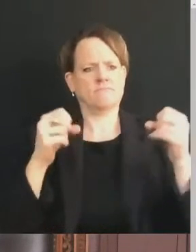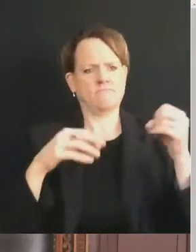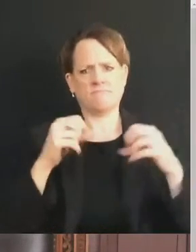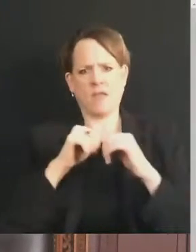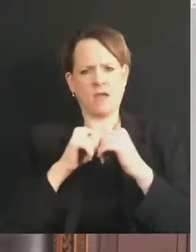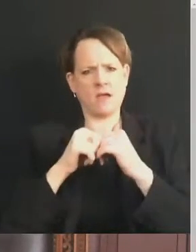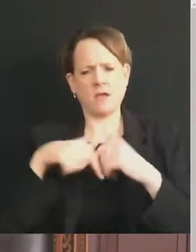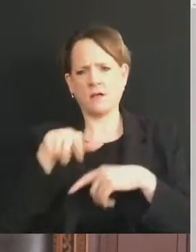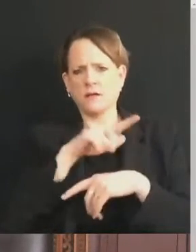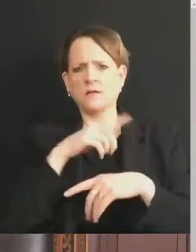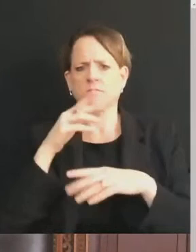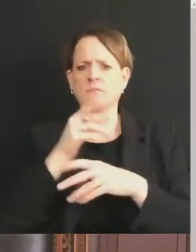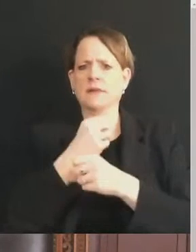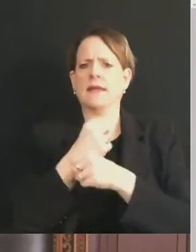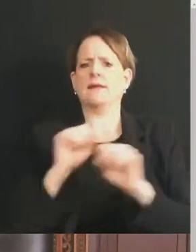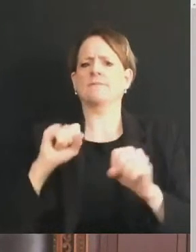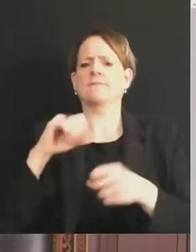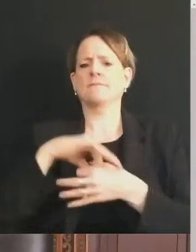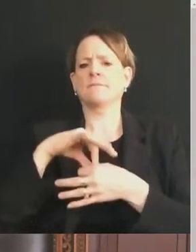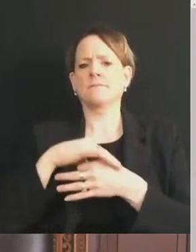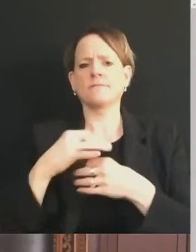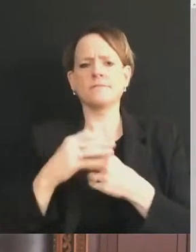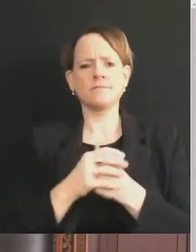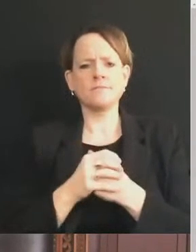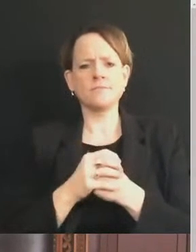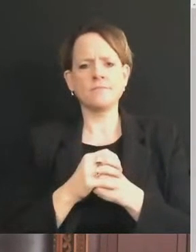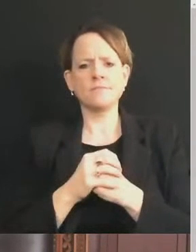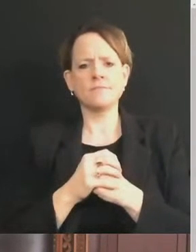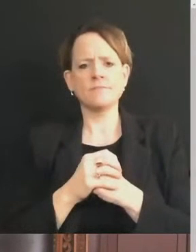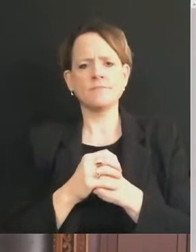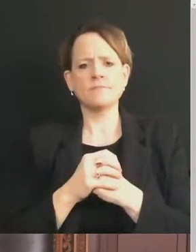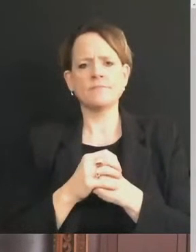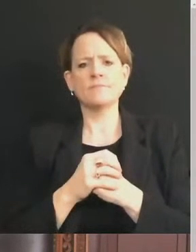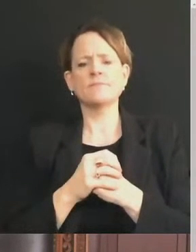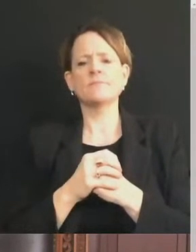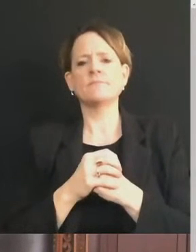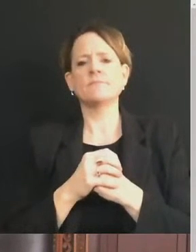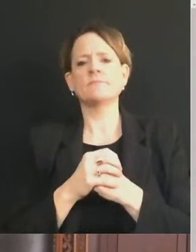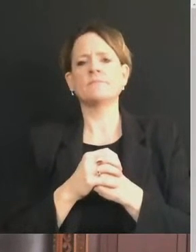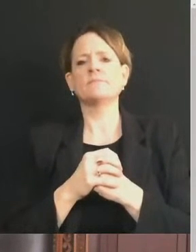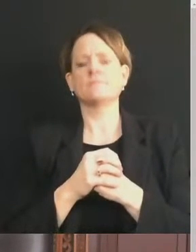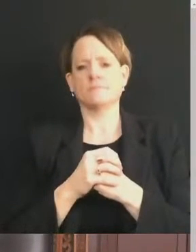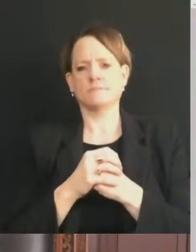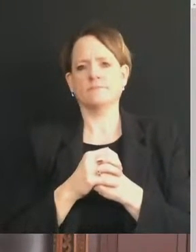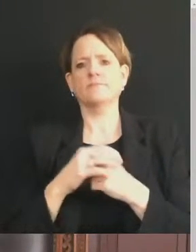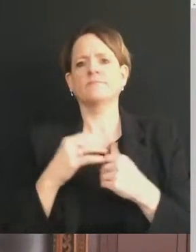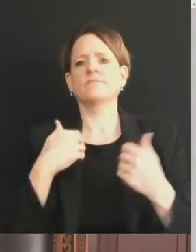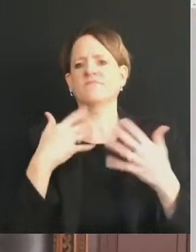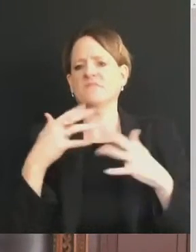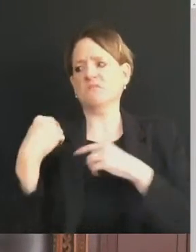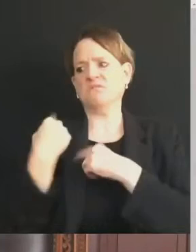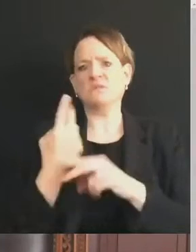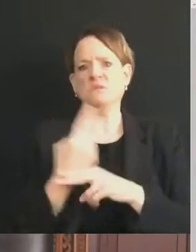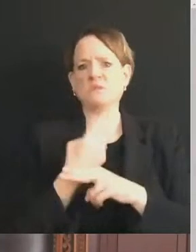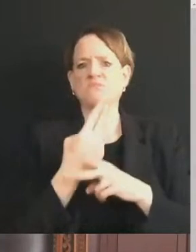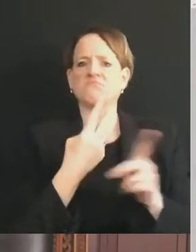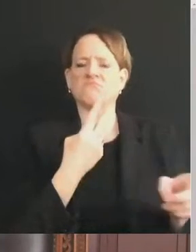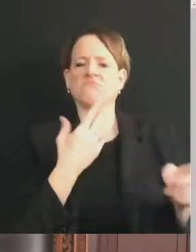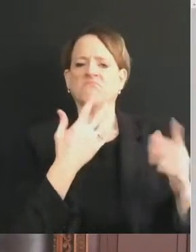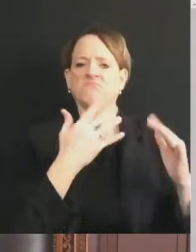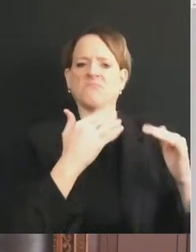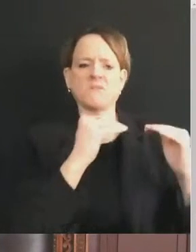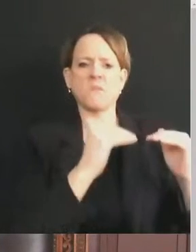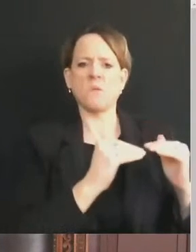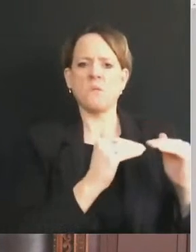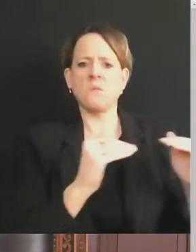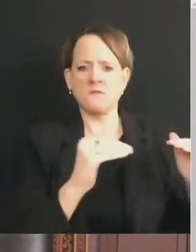and another election up north this summer. And so everybody's kind of figuring out exactly how to keep people safe.